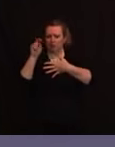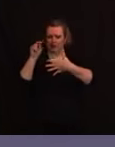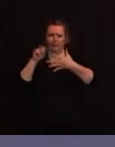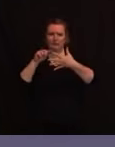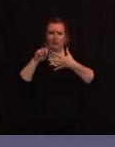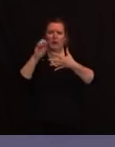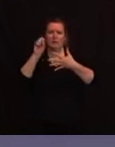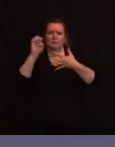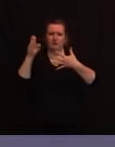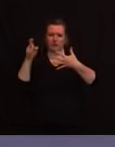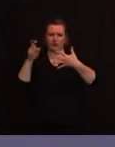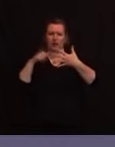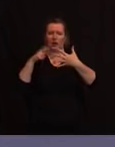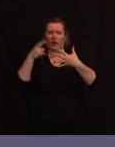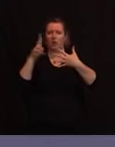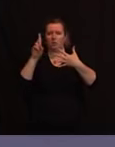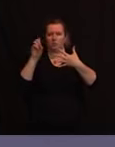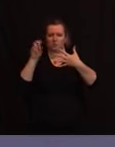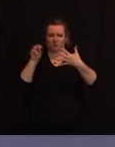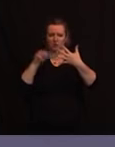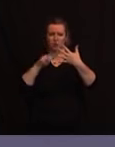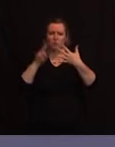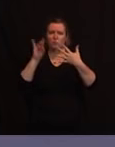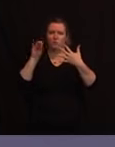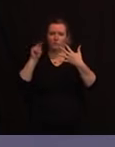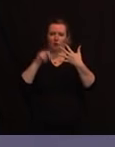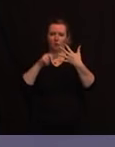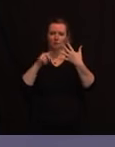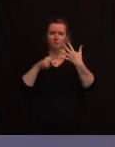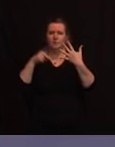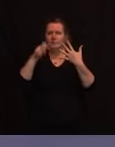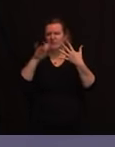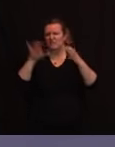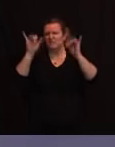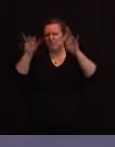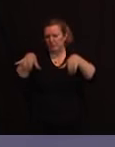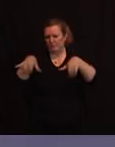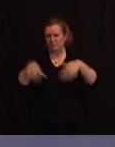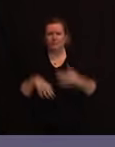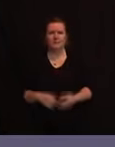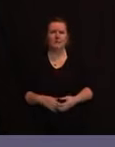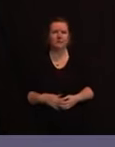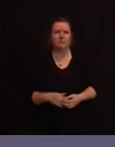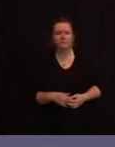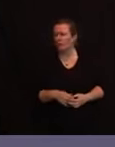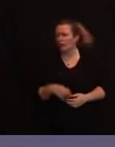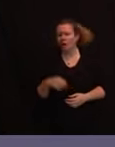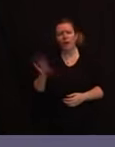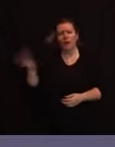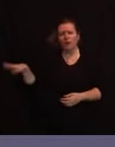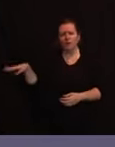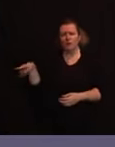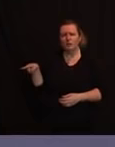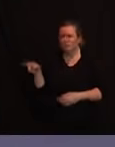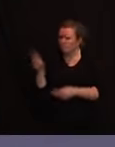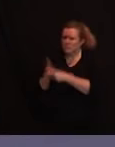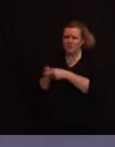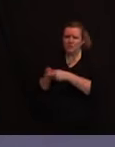Hudson, Union, Passaic. Judy, you've been talking about a 1-to-1 ratio